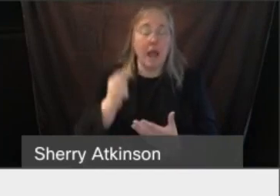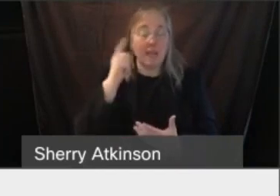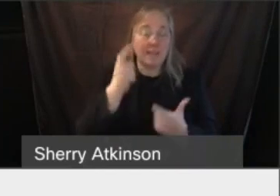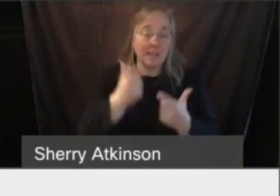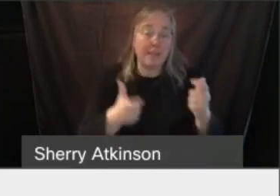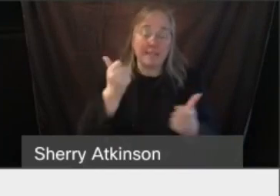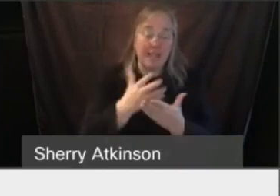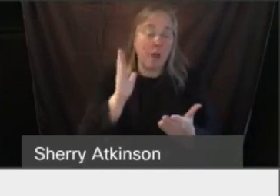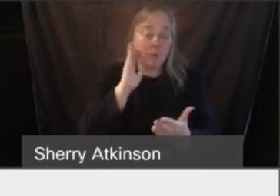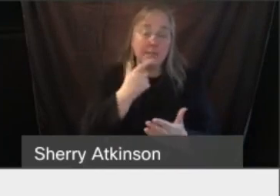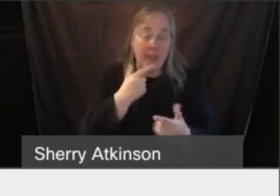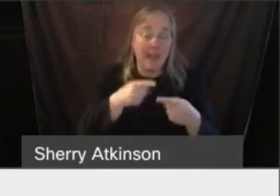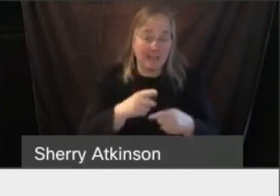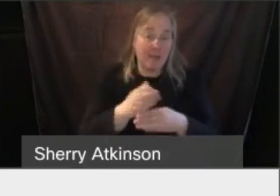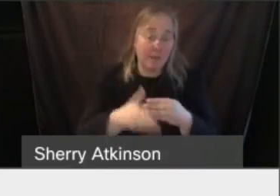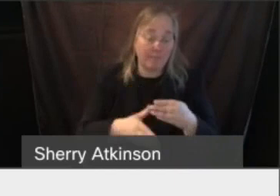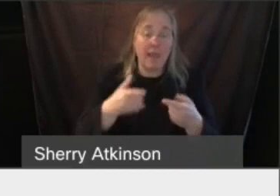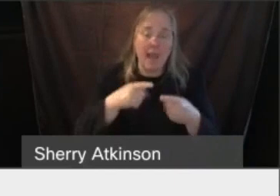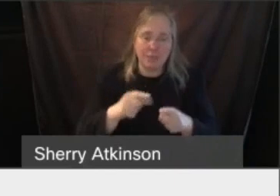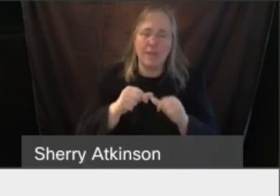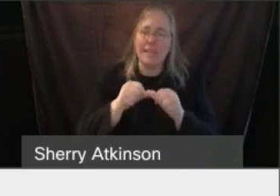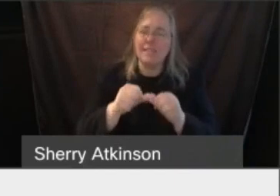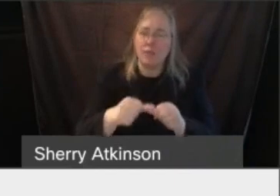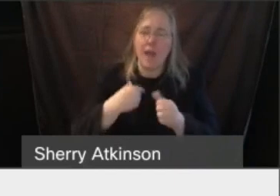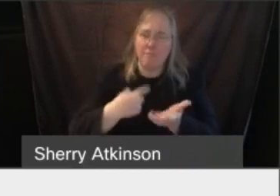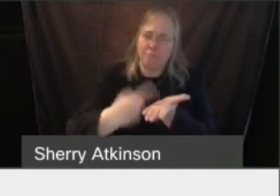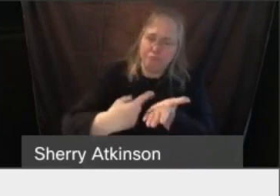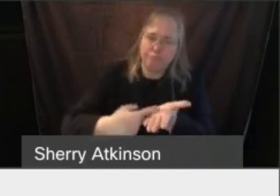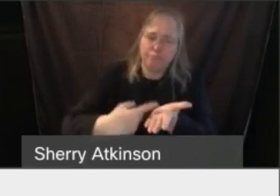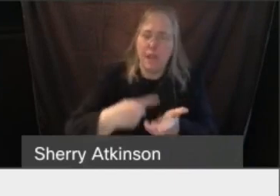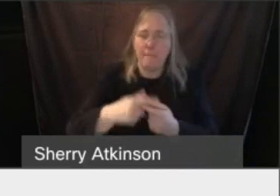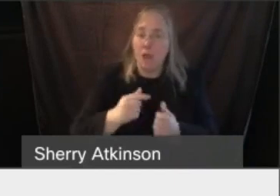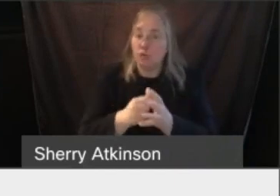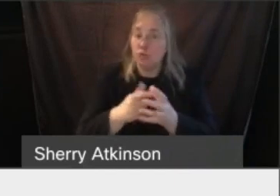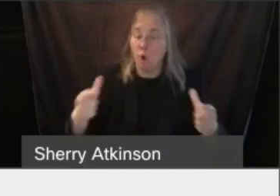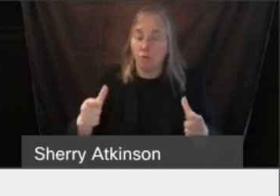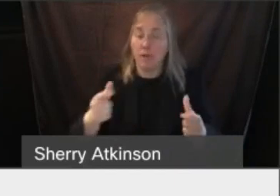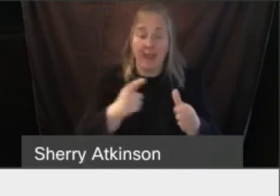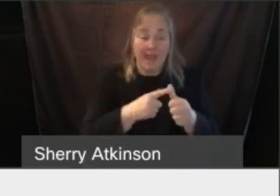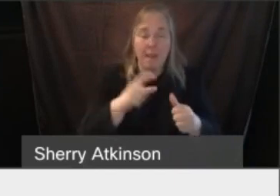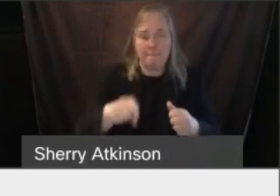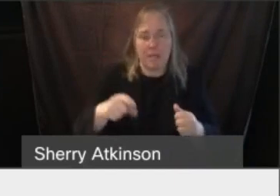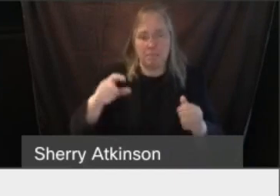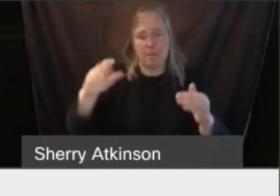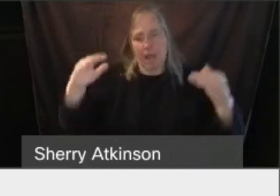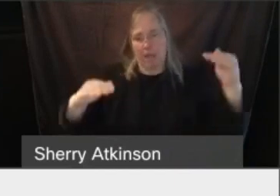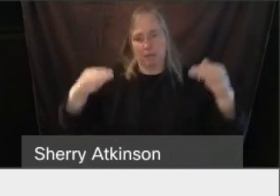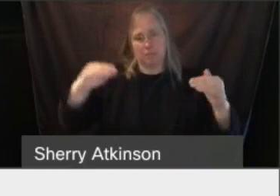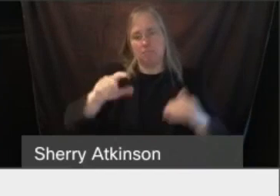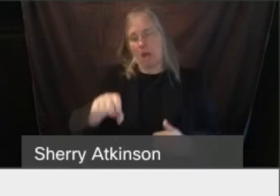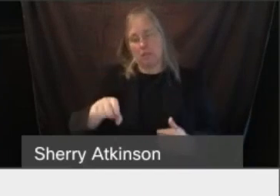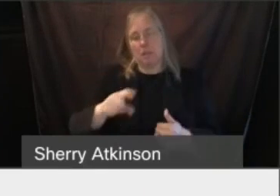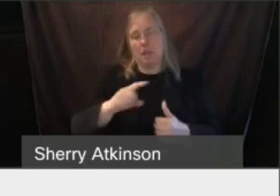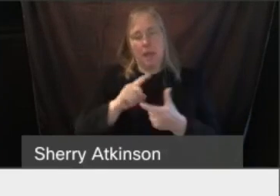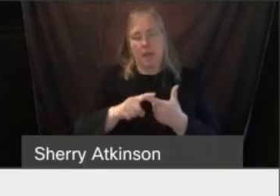up is that as we continue to have these conversations about growth, is that A, it has to be balanced. And also, I think we have to constantly think